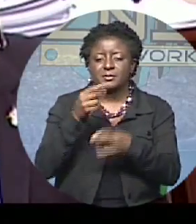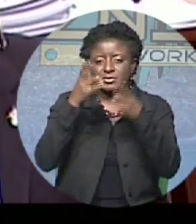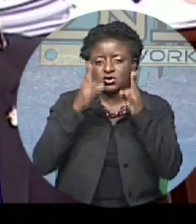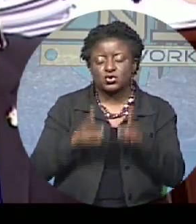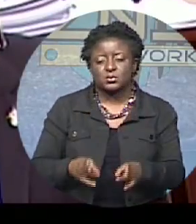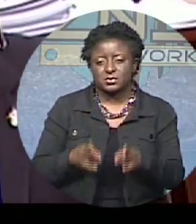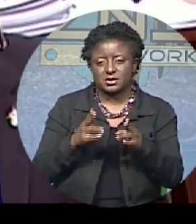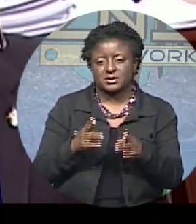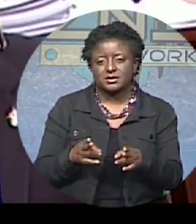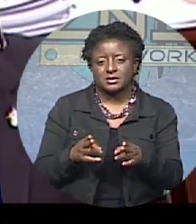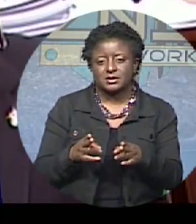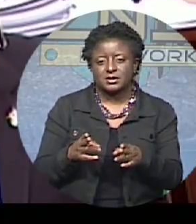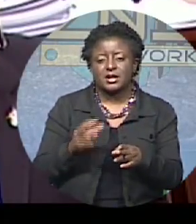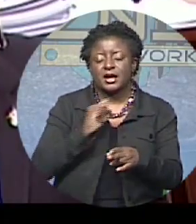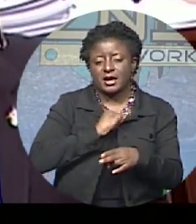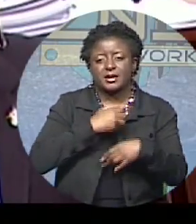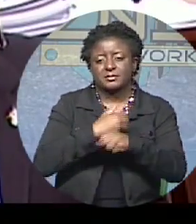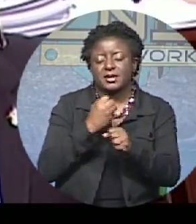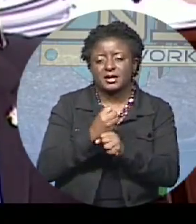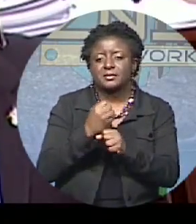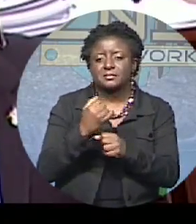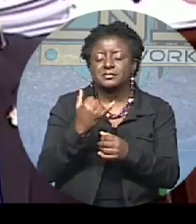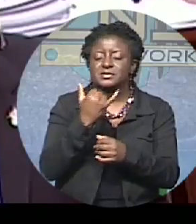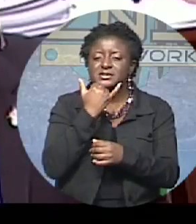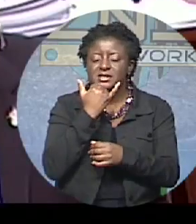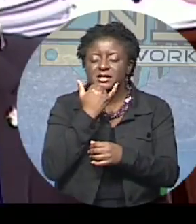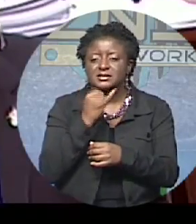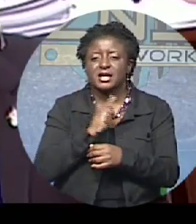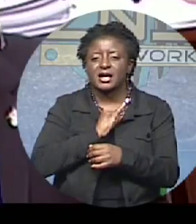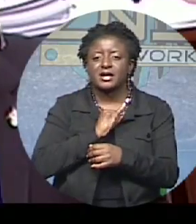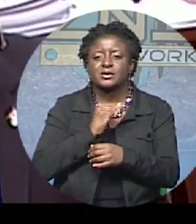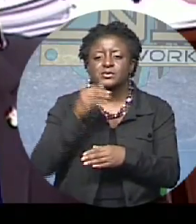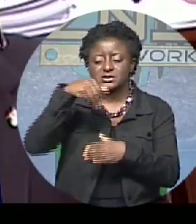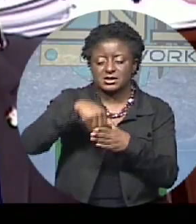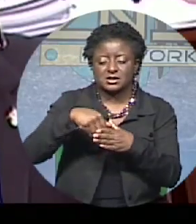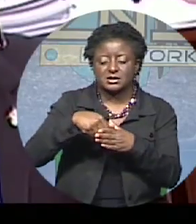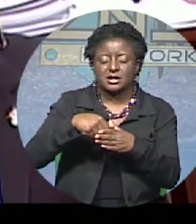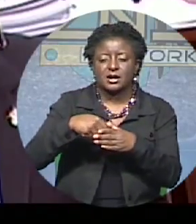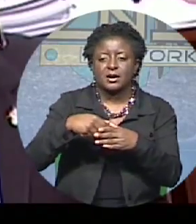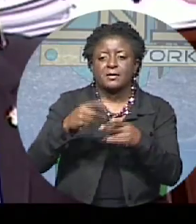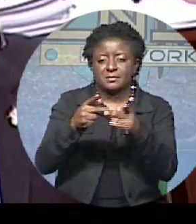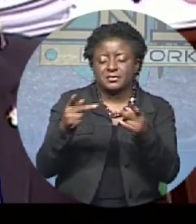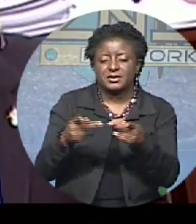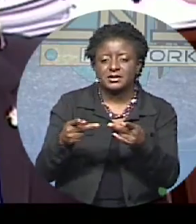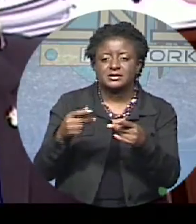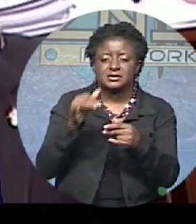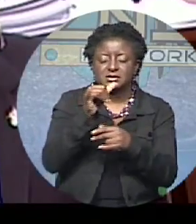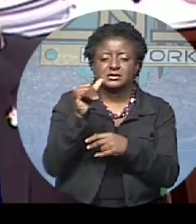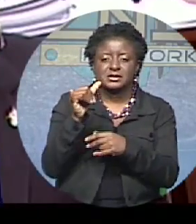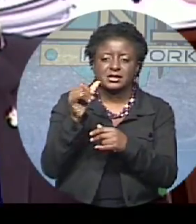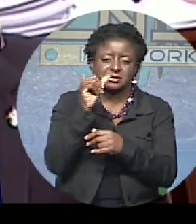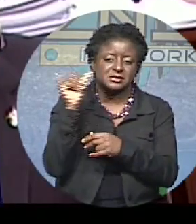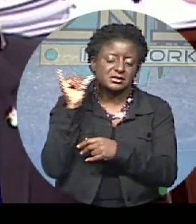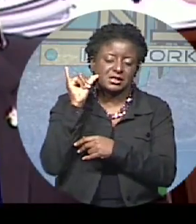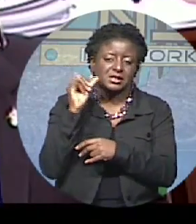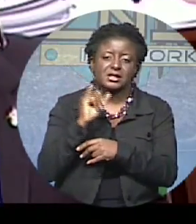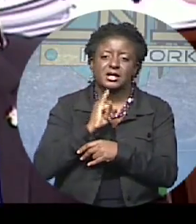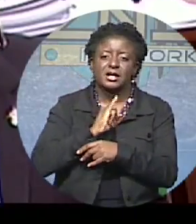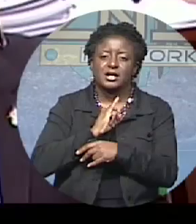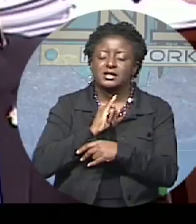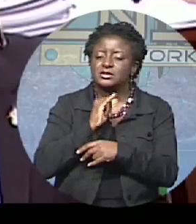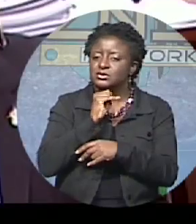in a position yesterday that was not a good position, but obviously it is not the position I would like to present to the